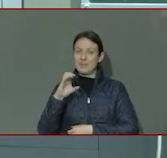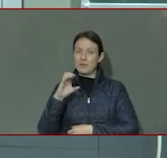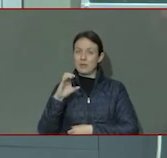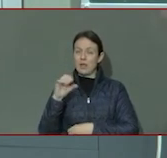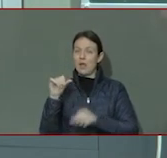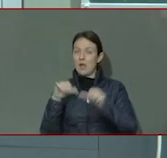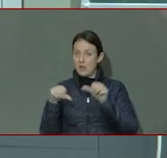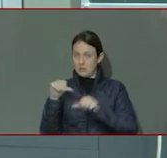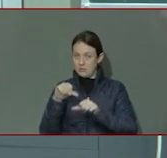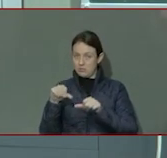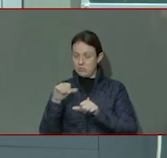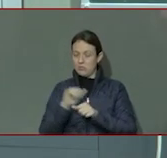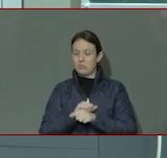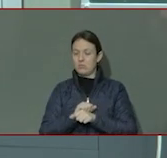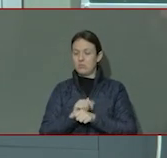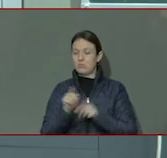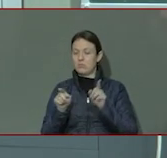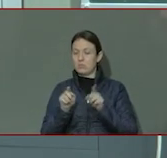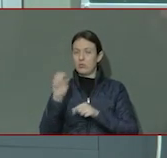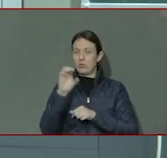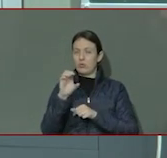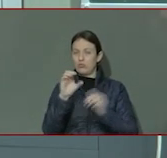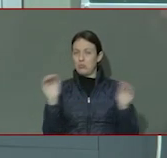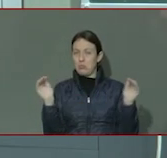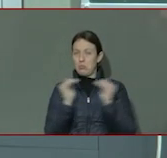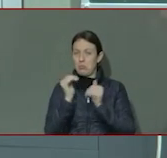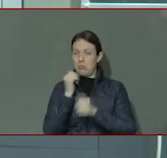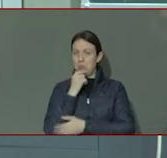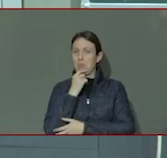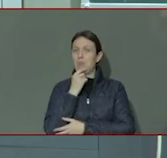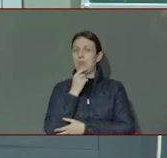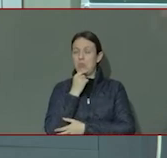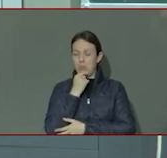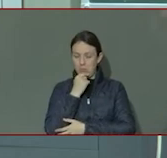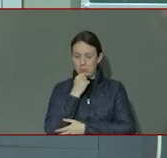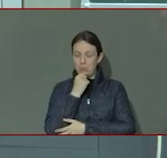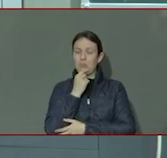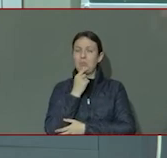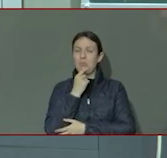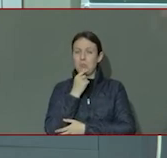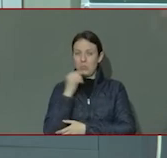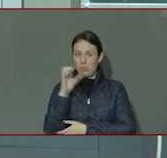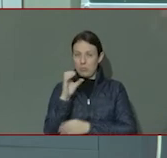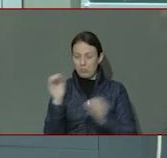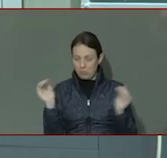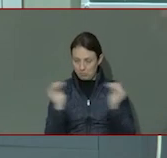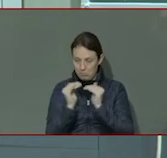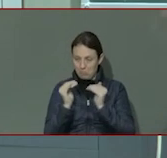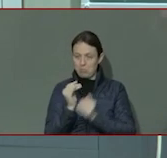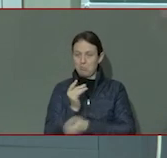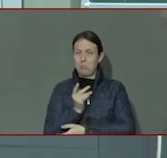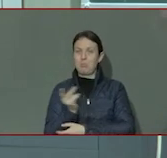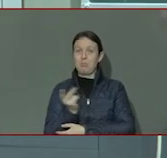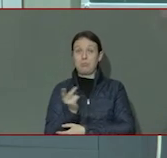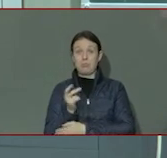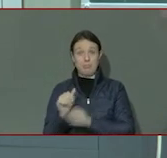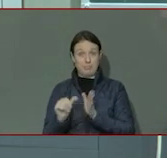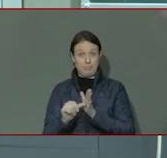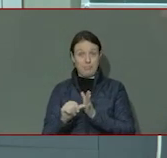secondly, equal concentrations. Okay. Equal concentrations. Very